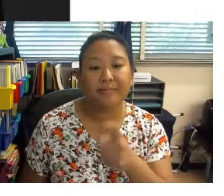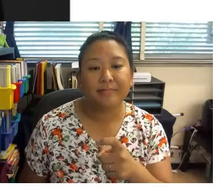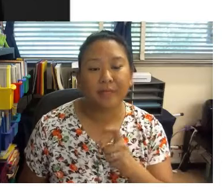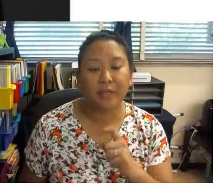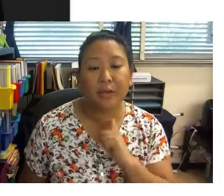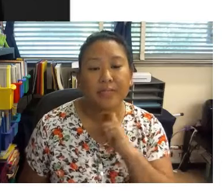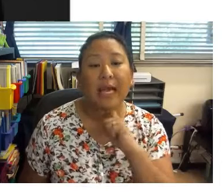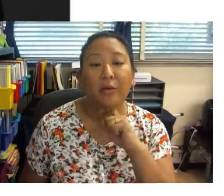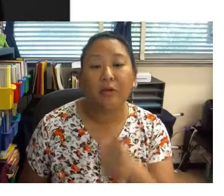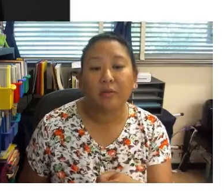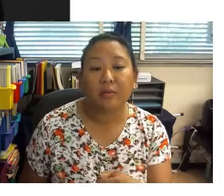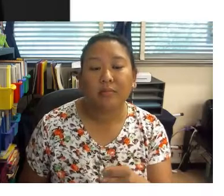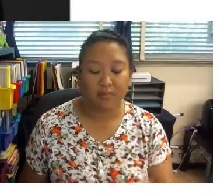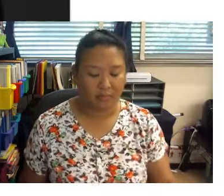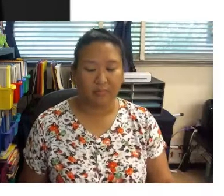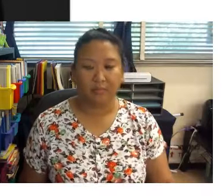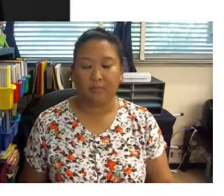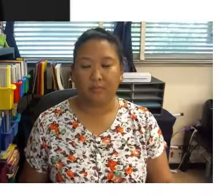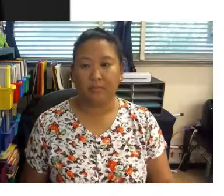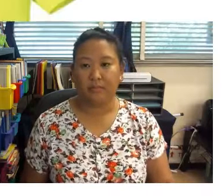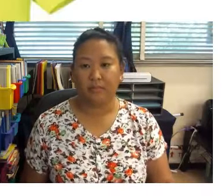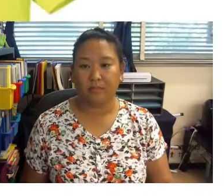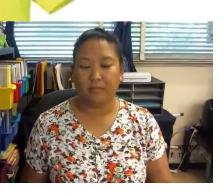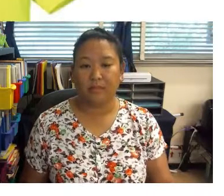metal, so it comes out,